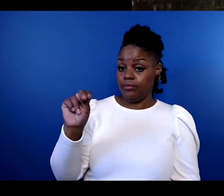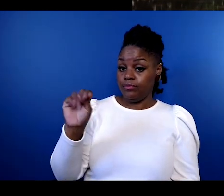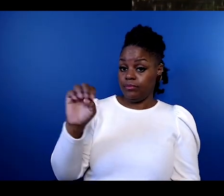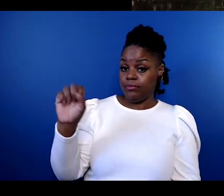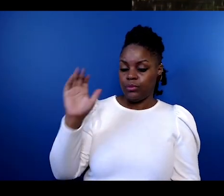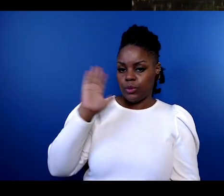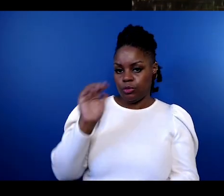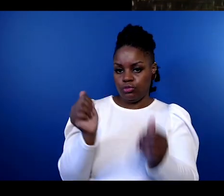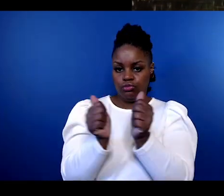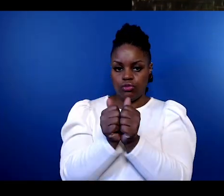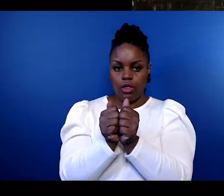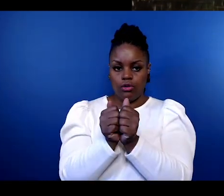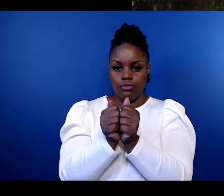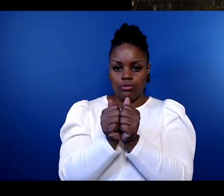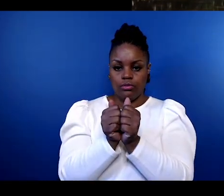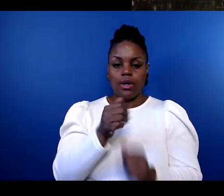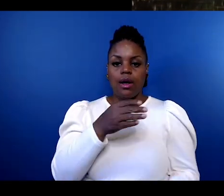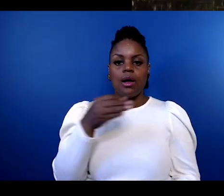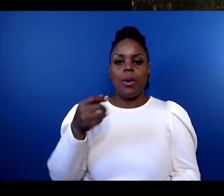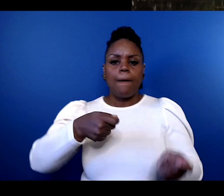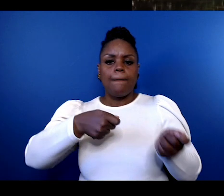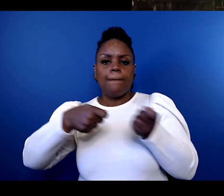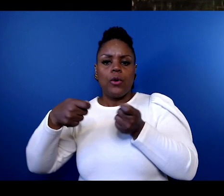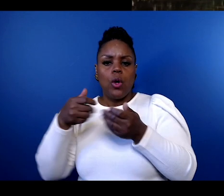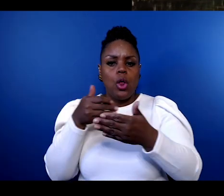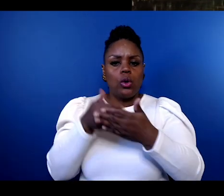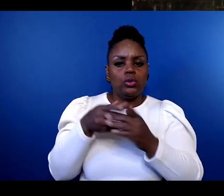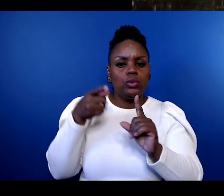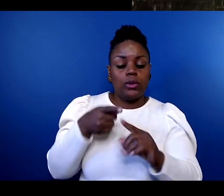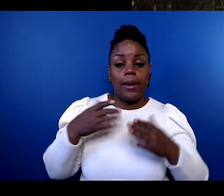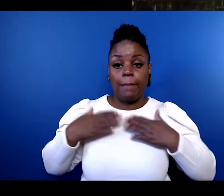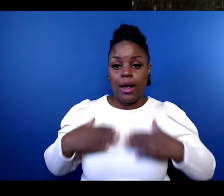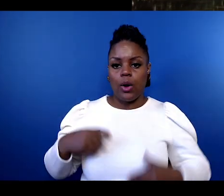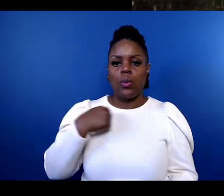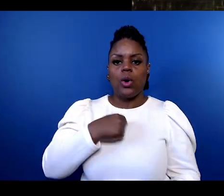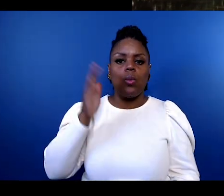And here we're just releasing any remaining tensions from the body.